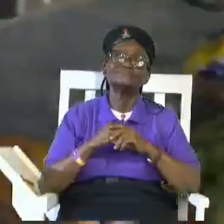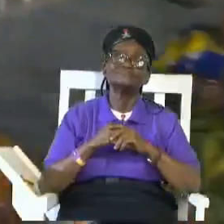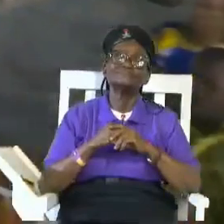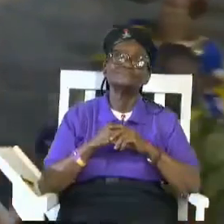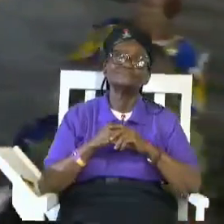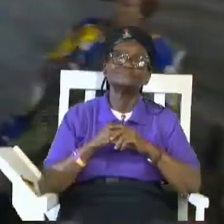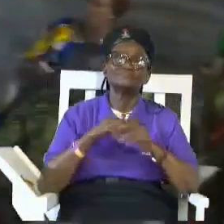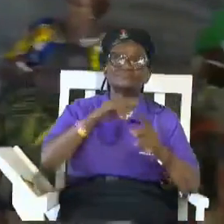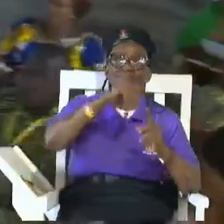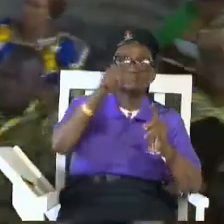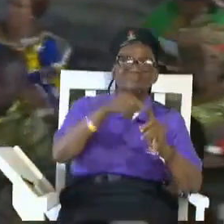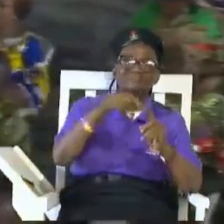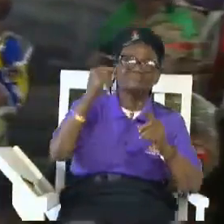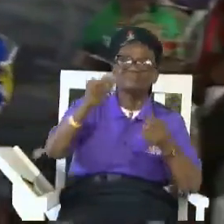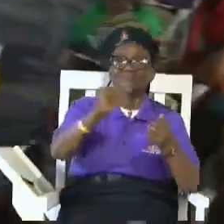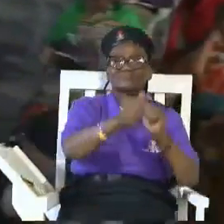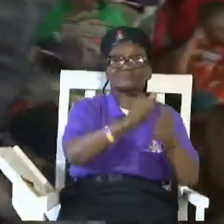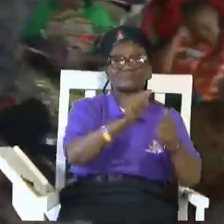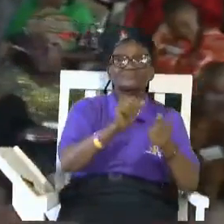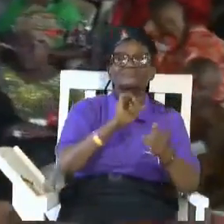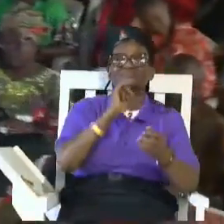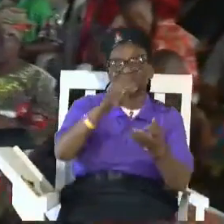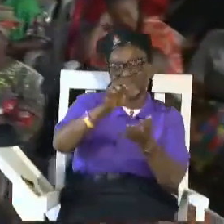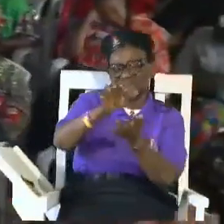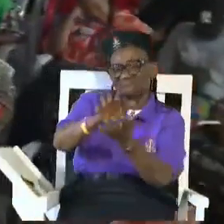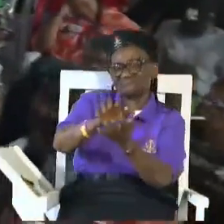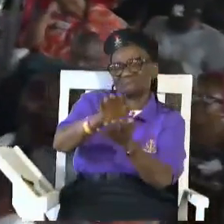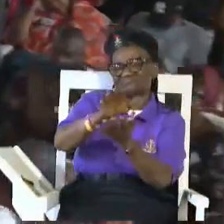You see, when the problem is small